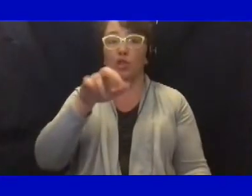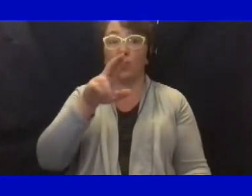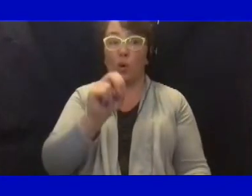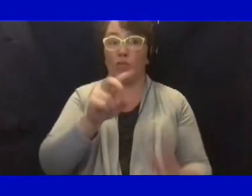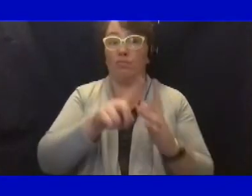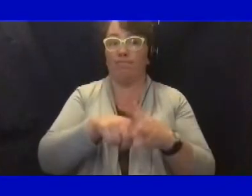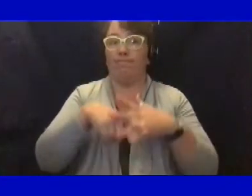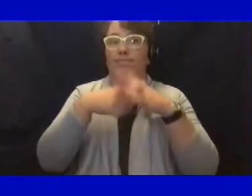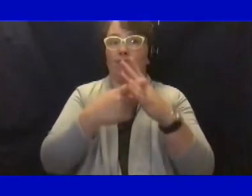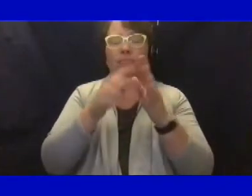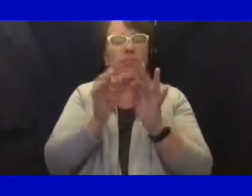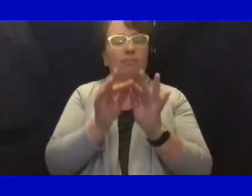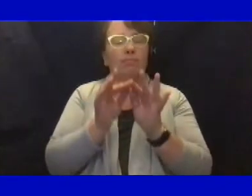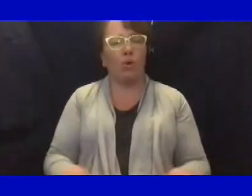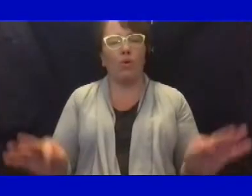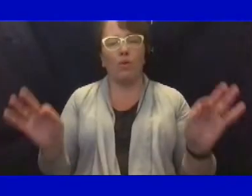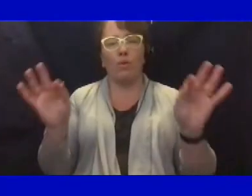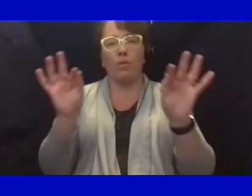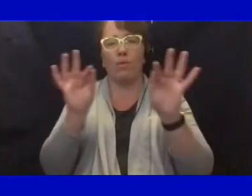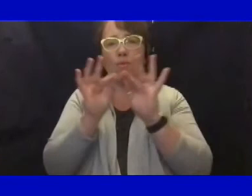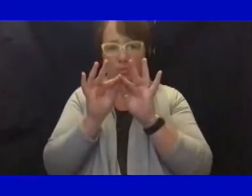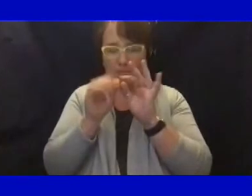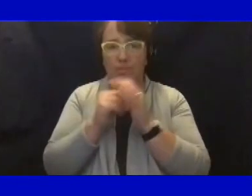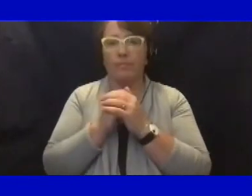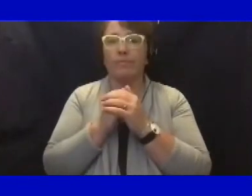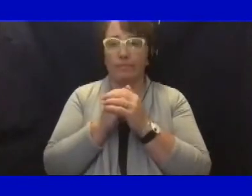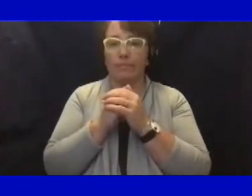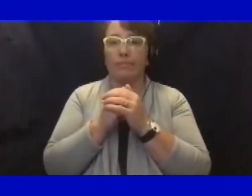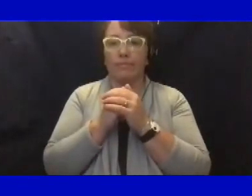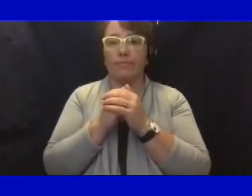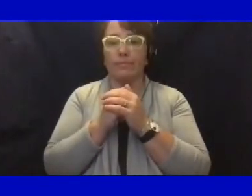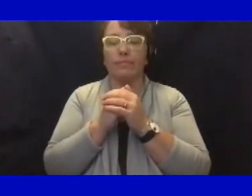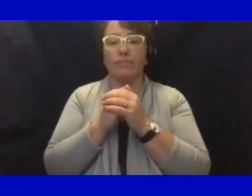important. What to do if you are asked to evacuate.